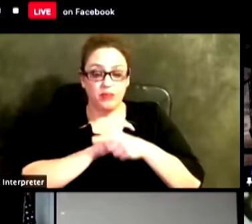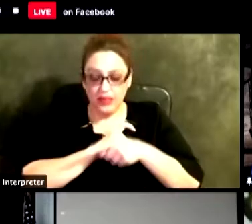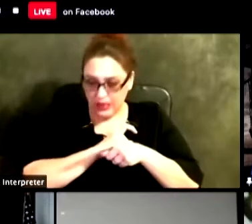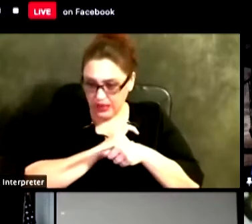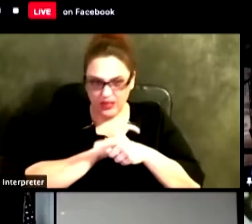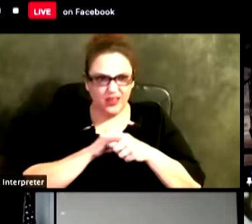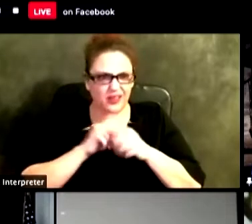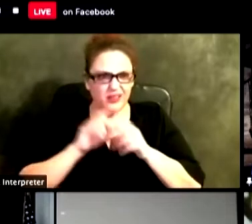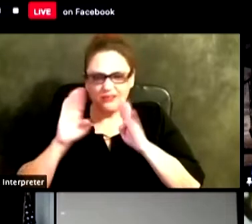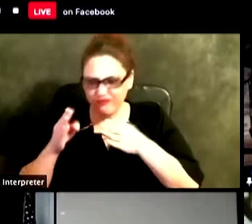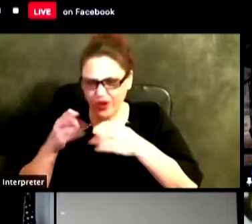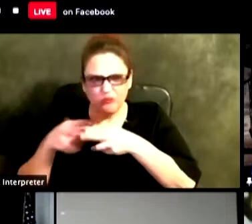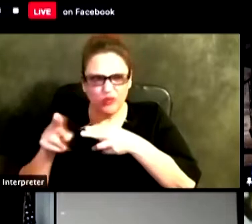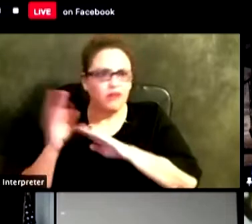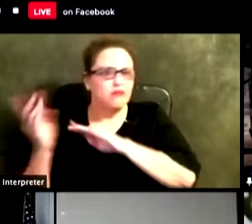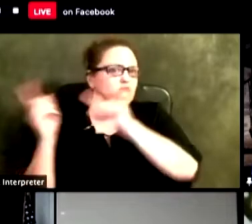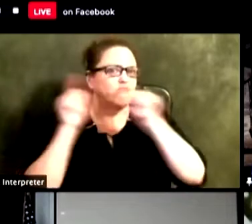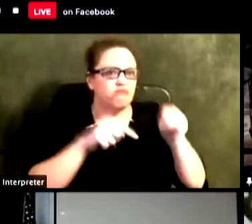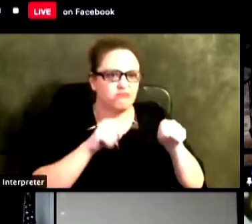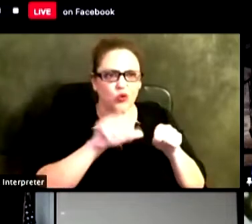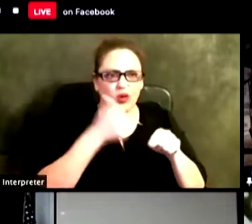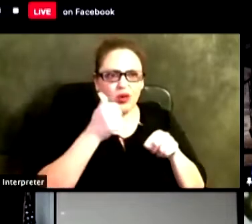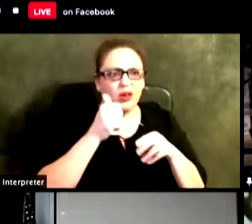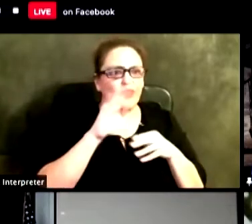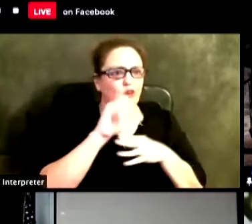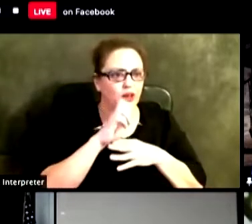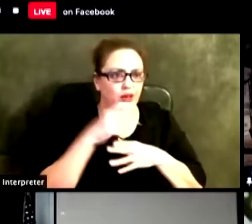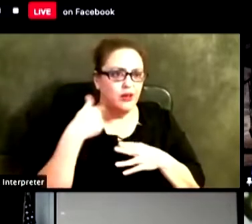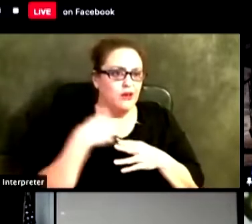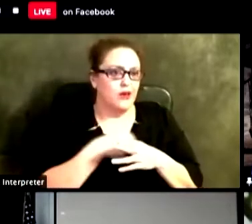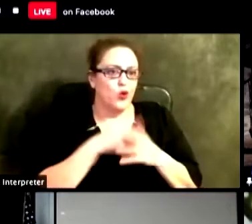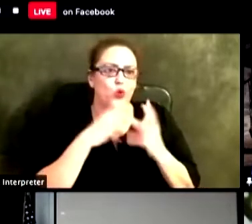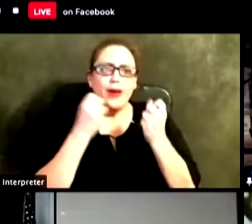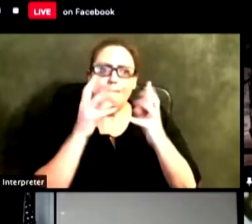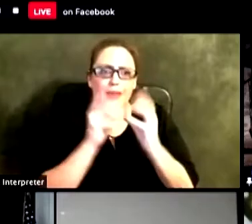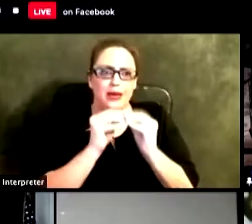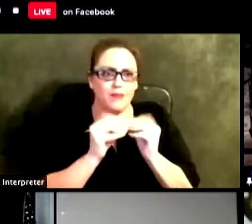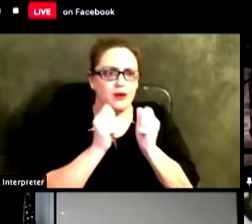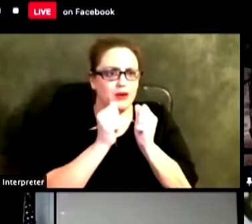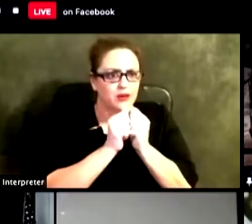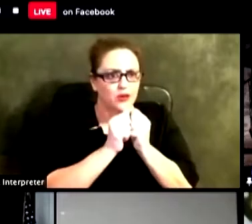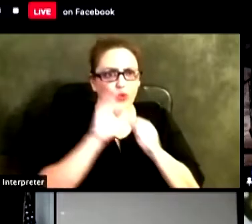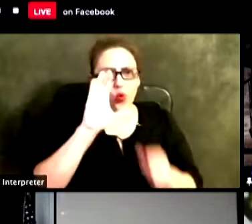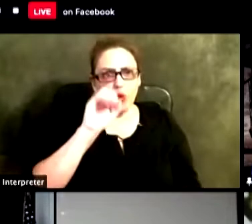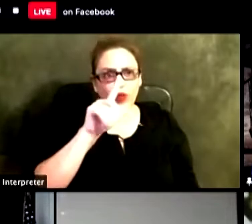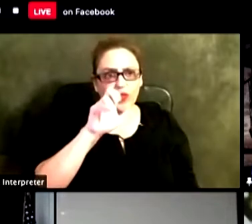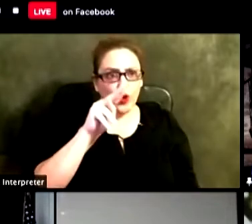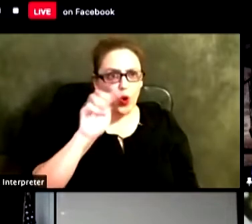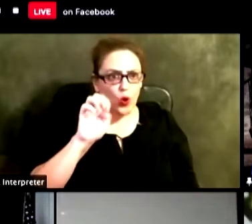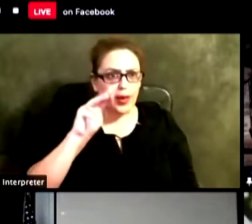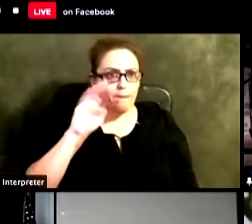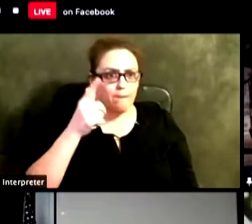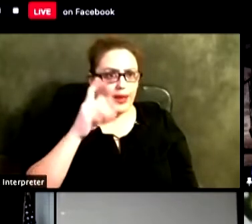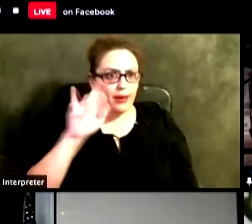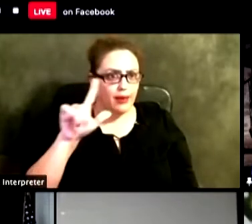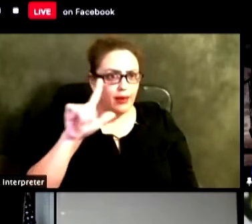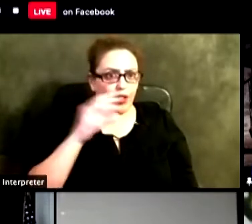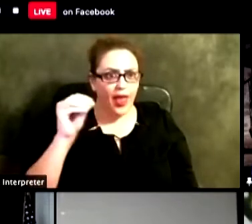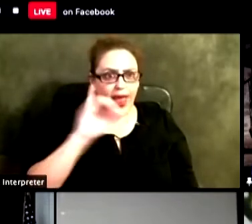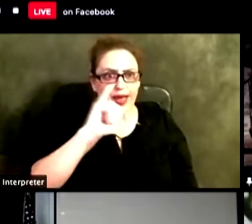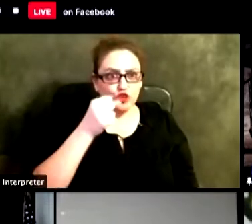We met with Sim Gill, and we spent many meetings with Colleen McGee and Josh Graves, who were the two prosecutors on the case.